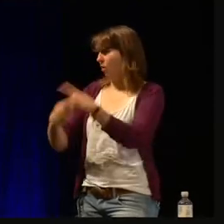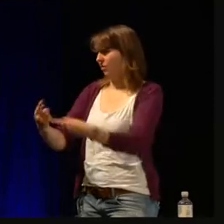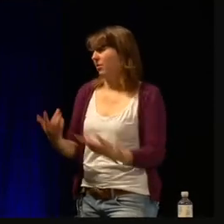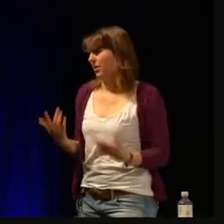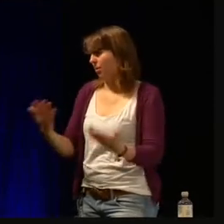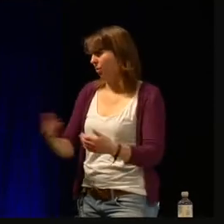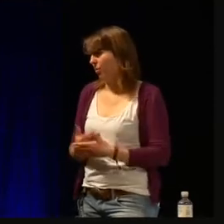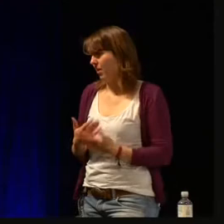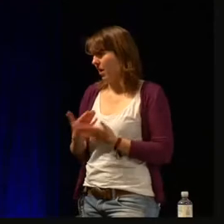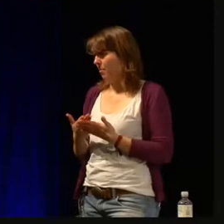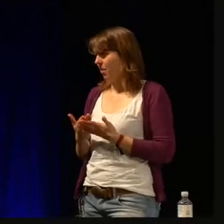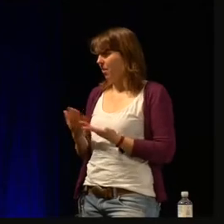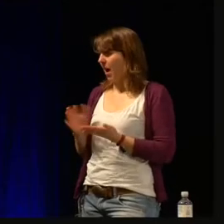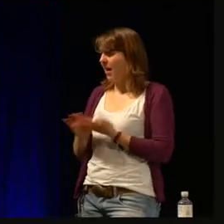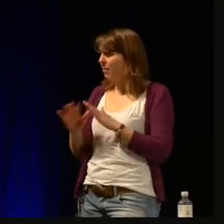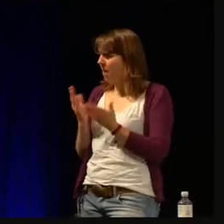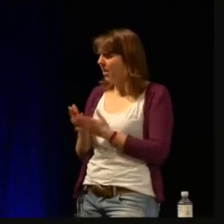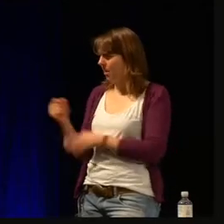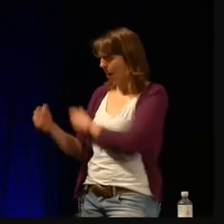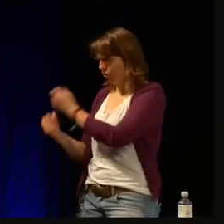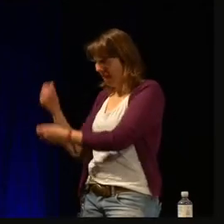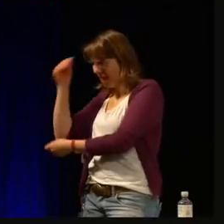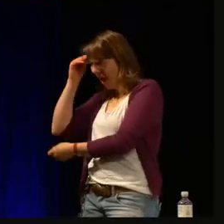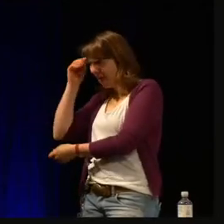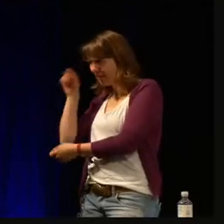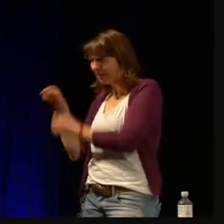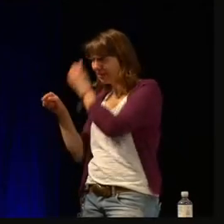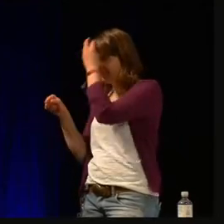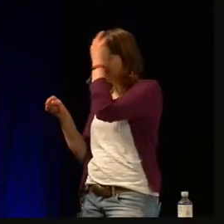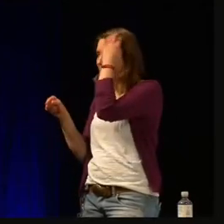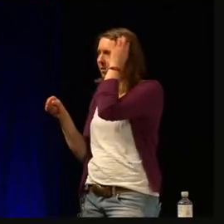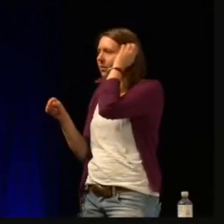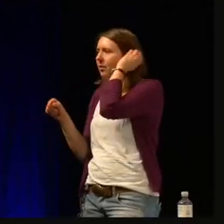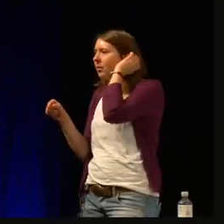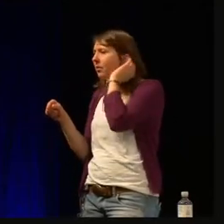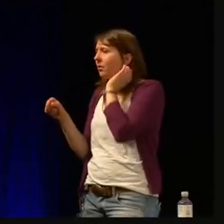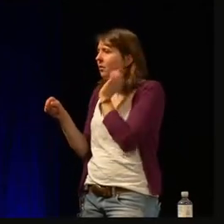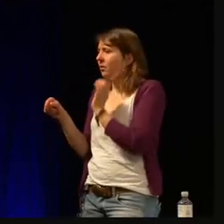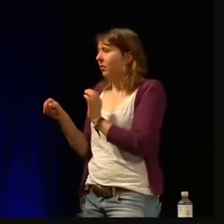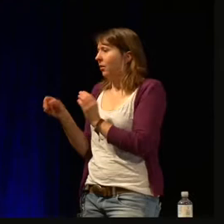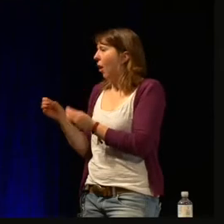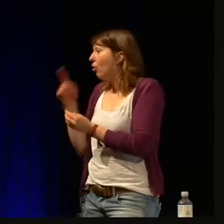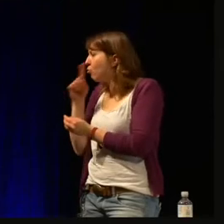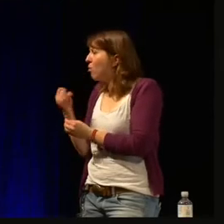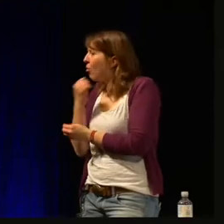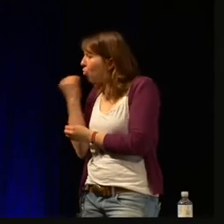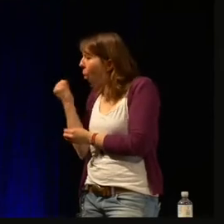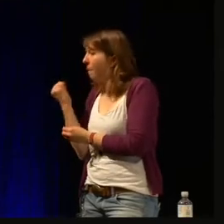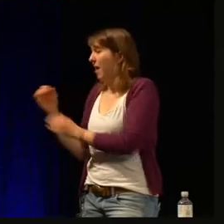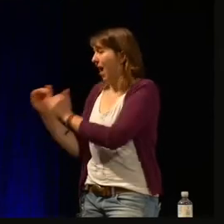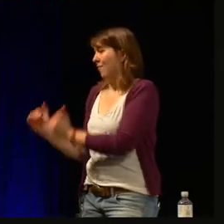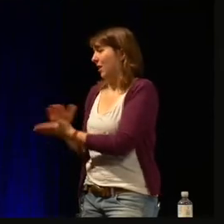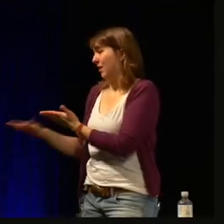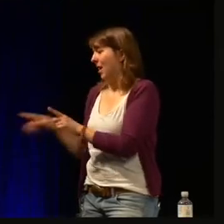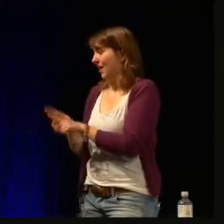we ourselves work? And I think we're still trying to figure that out. And the models of machine learning are very, very